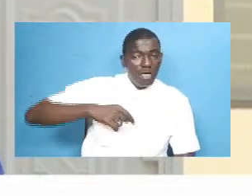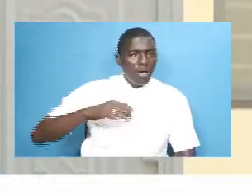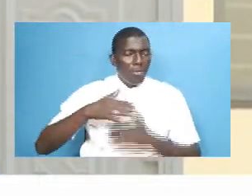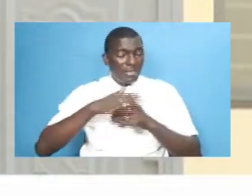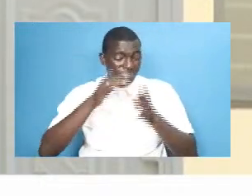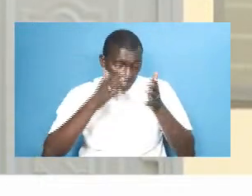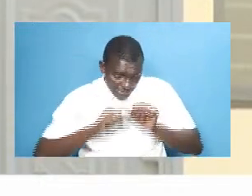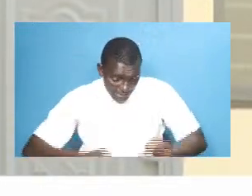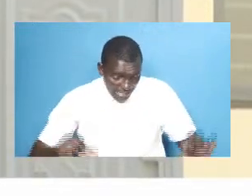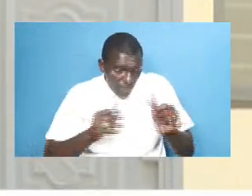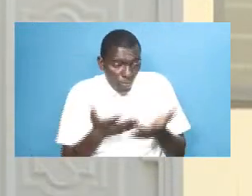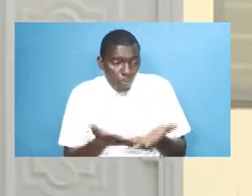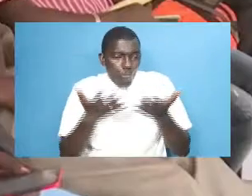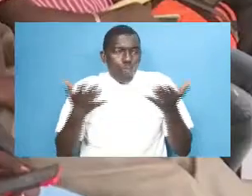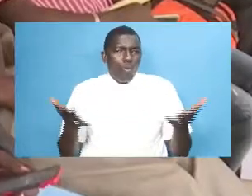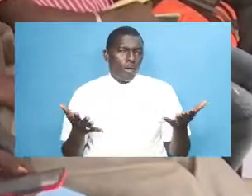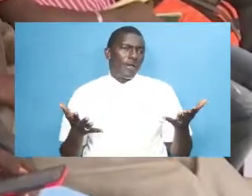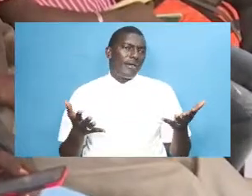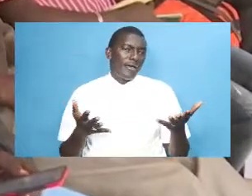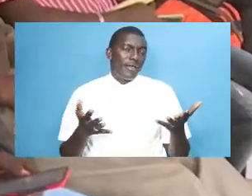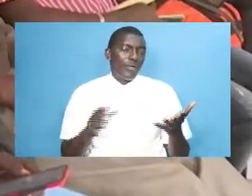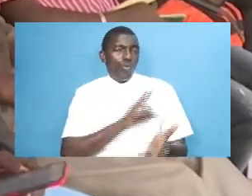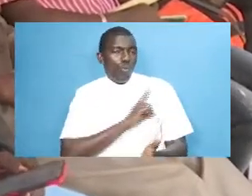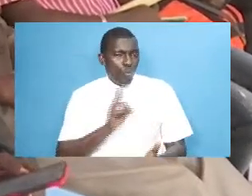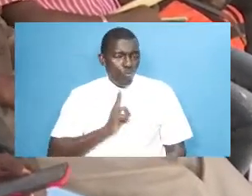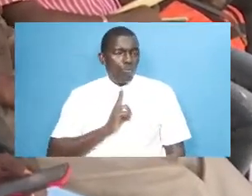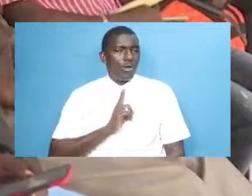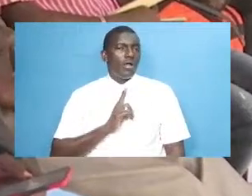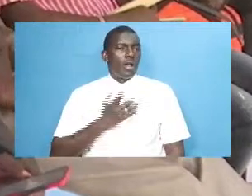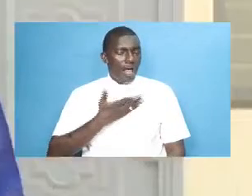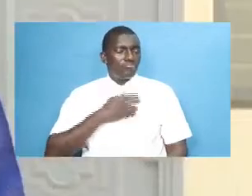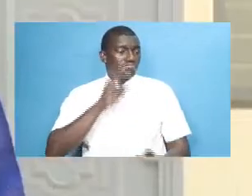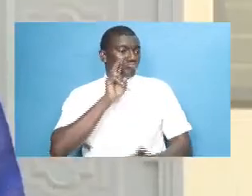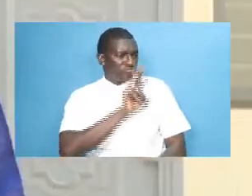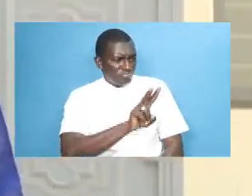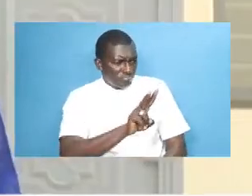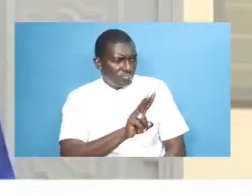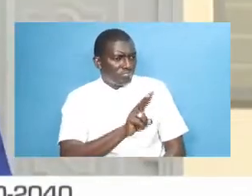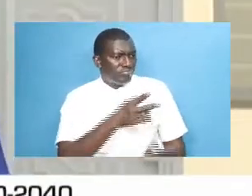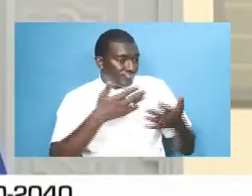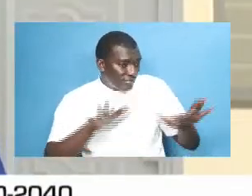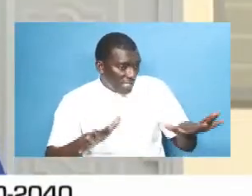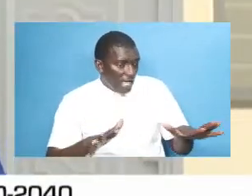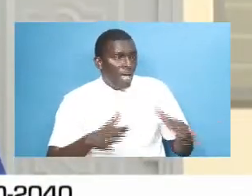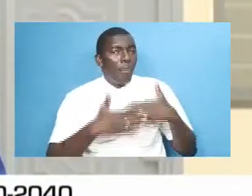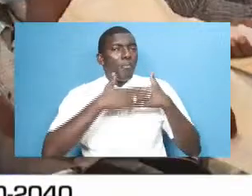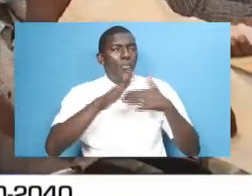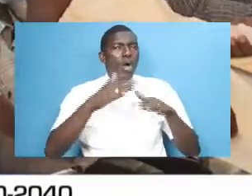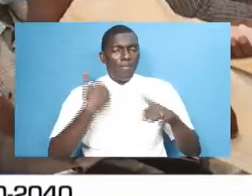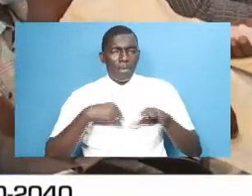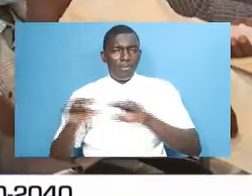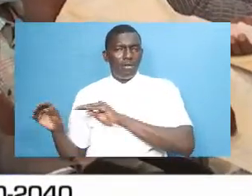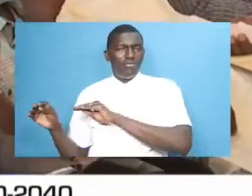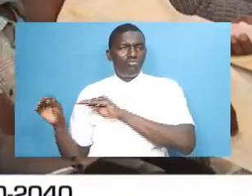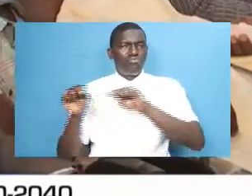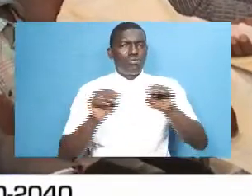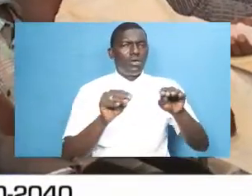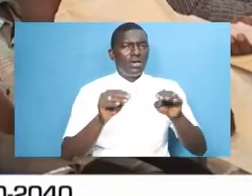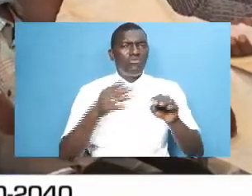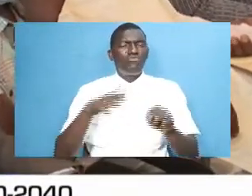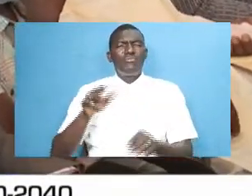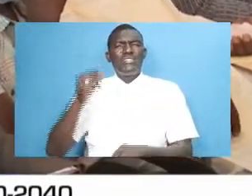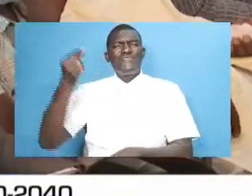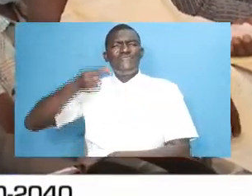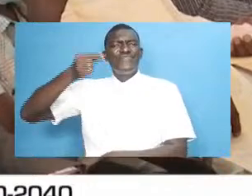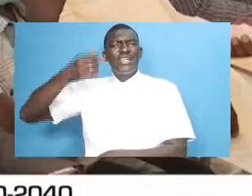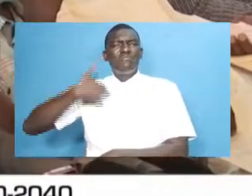is the area where we have seen a lot of migration from rural